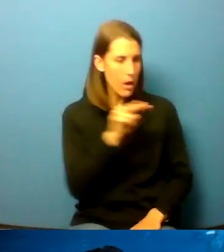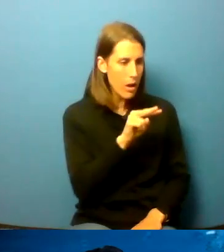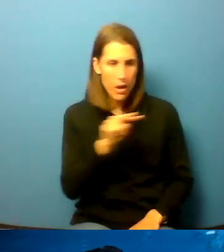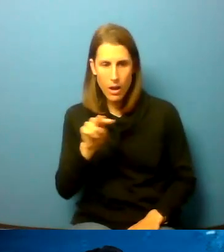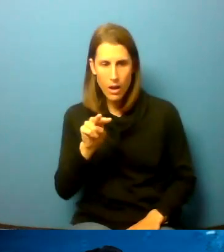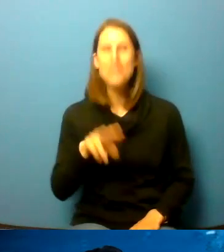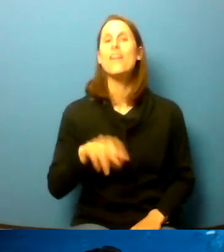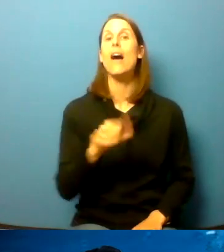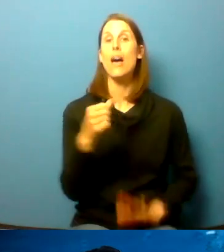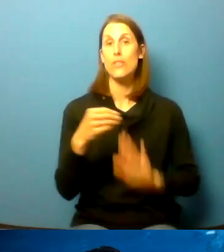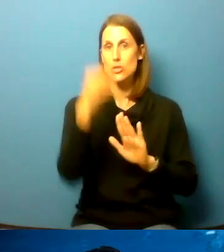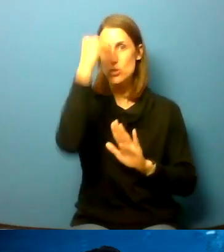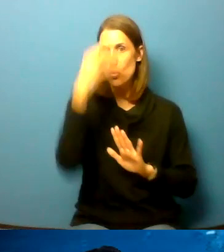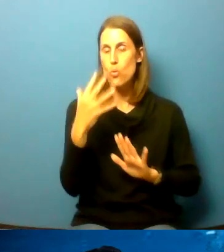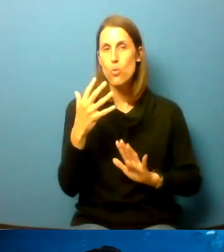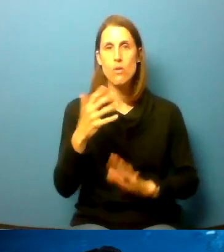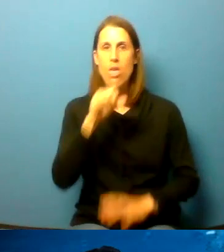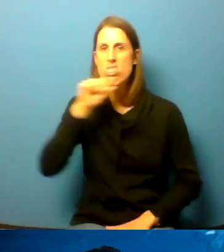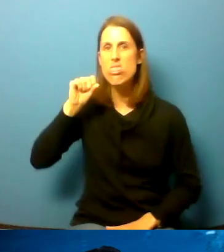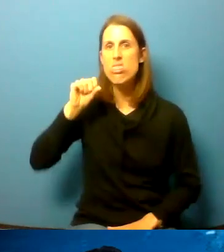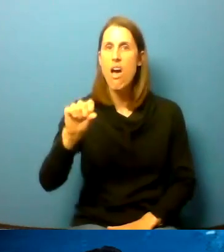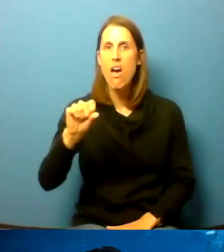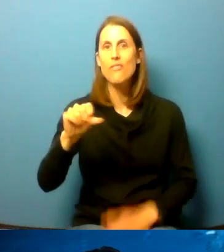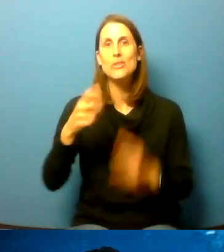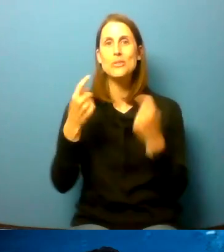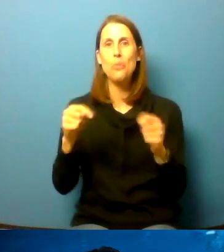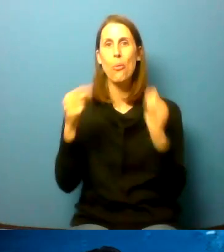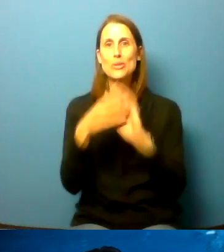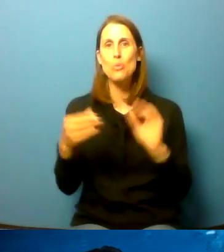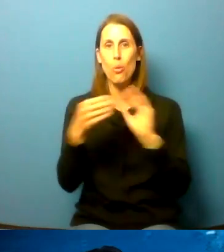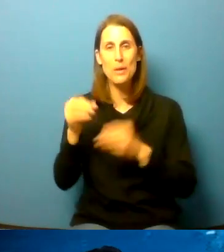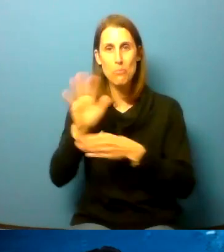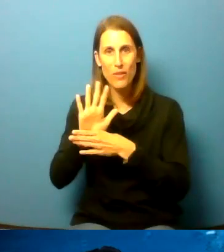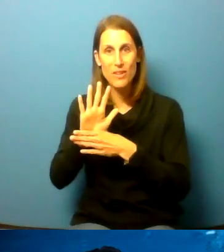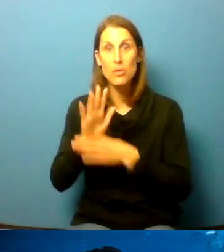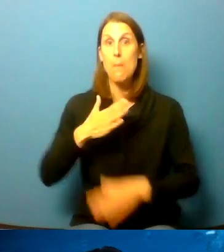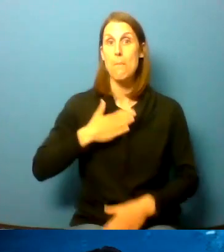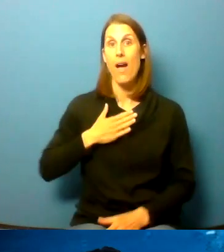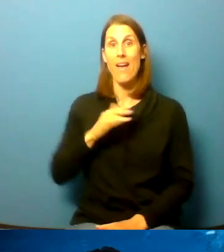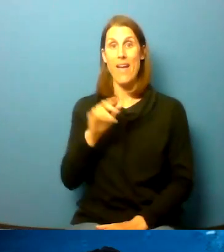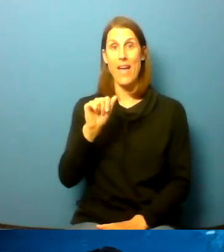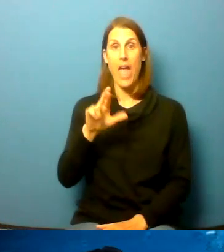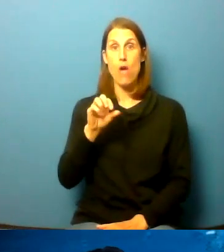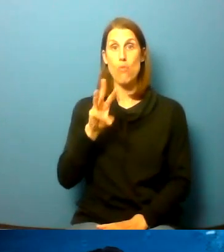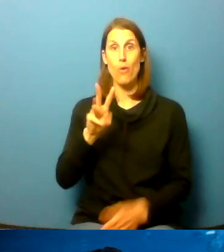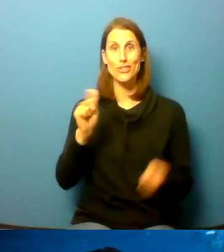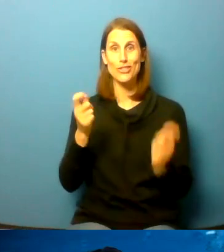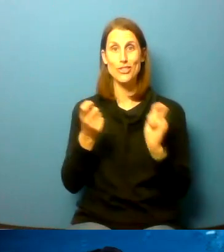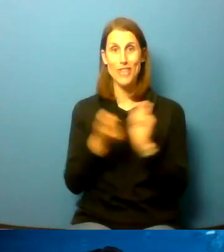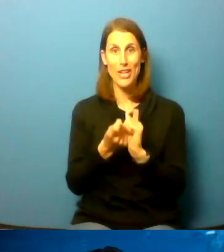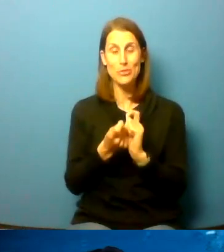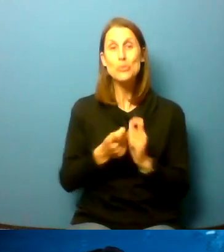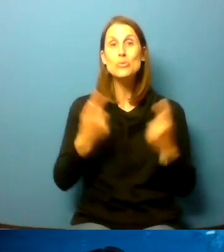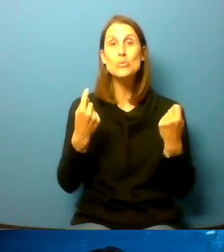I can make the cursor Buzz Lightyear, and that sort of keeps them more engaged for those non-preferred activities, which has been super helpful as